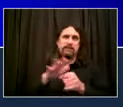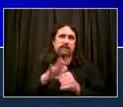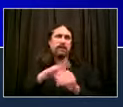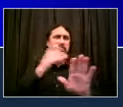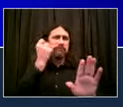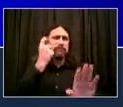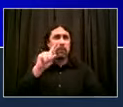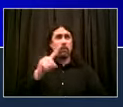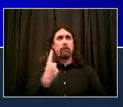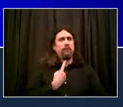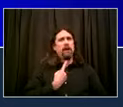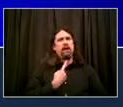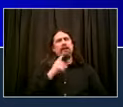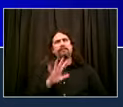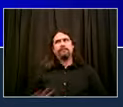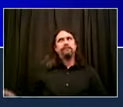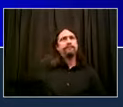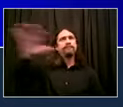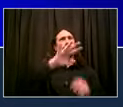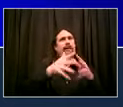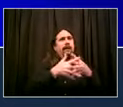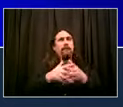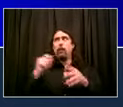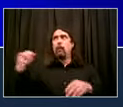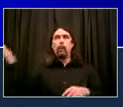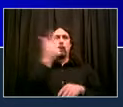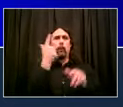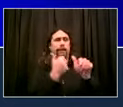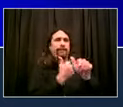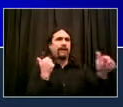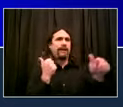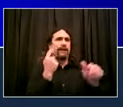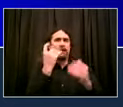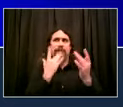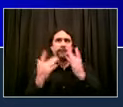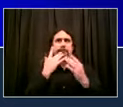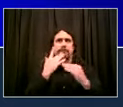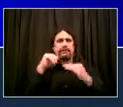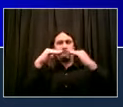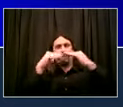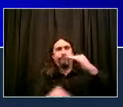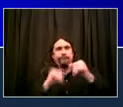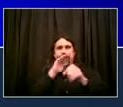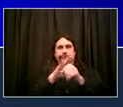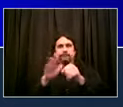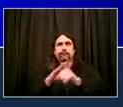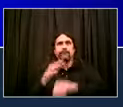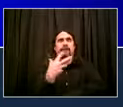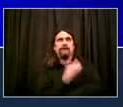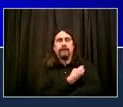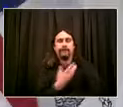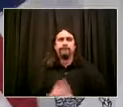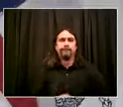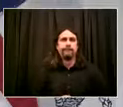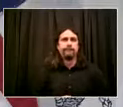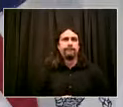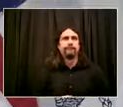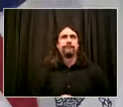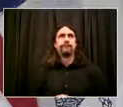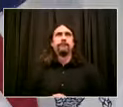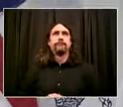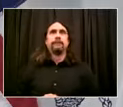entire city of New York. That is painful to talk about because so many people need the help, and we're ready. We could be